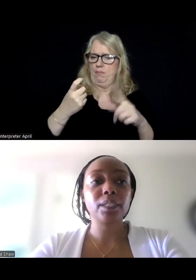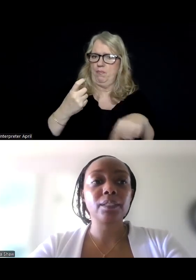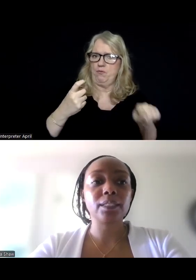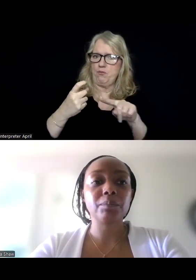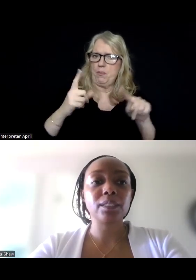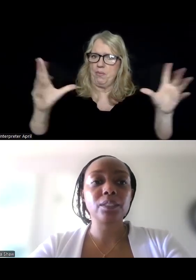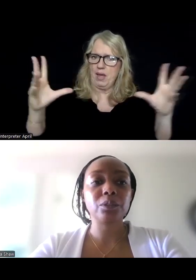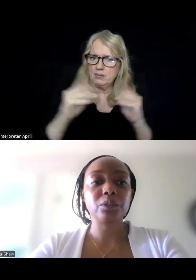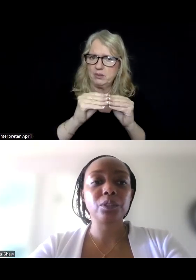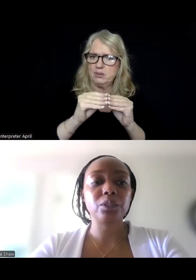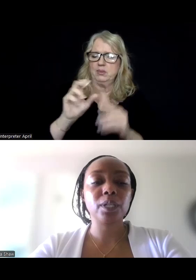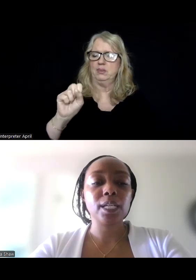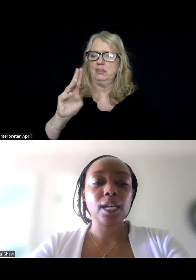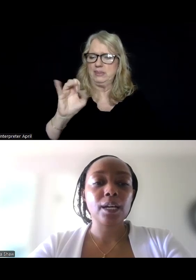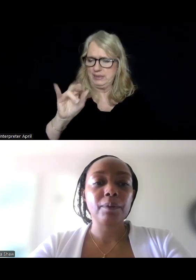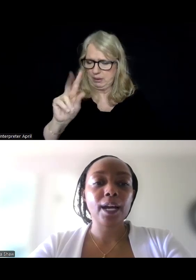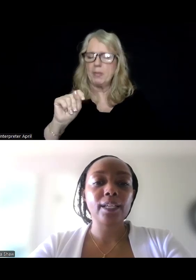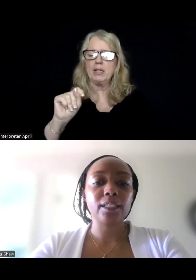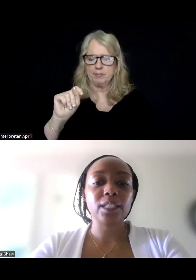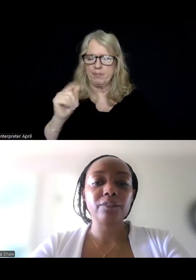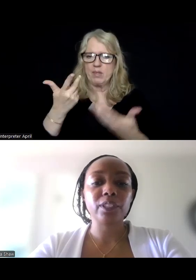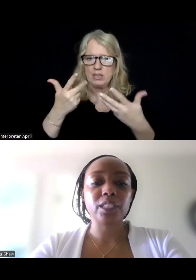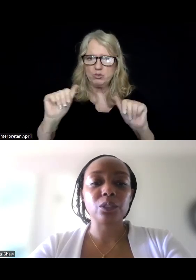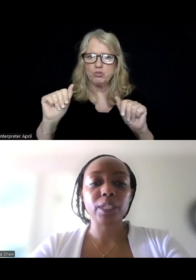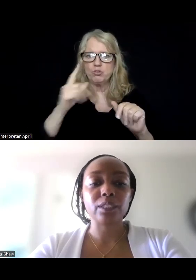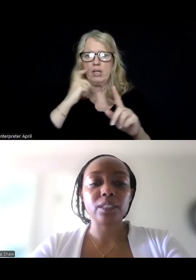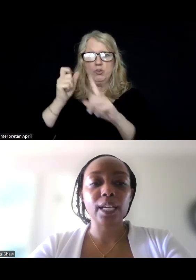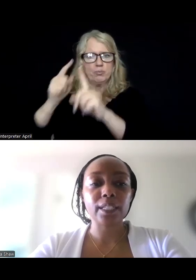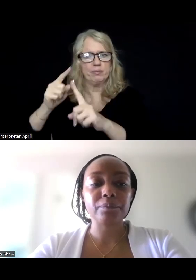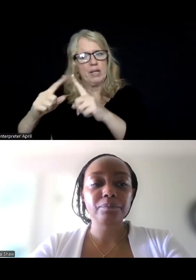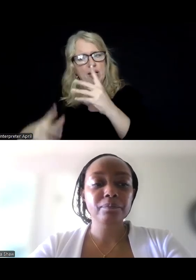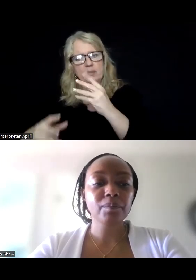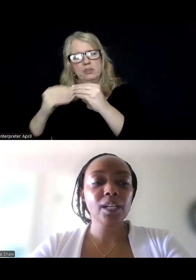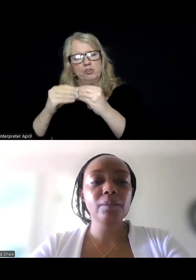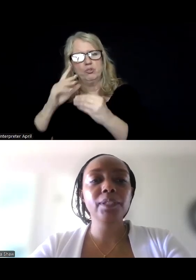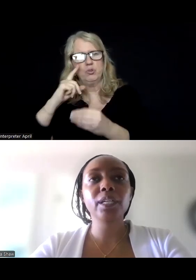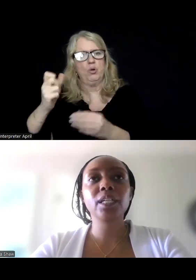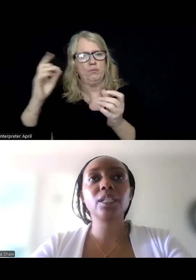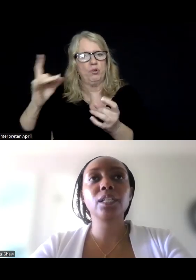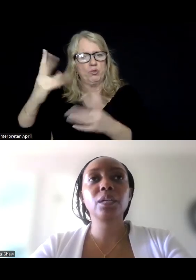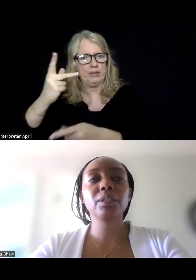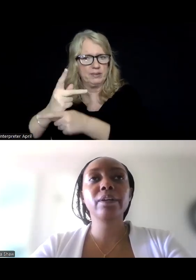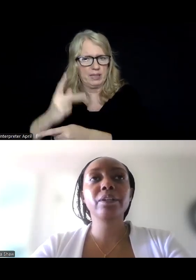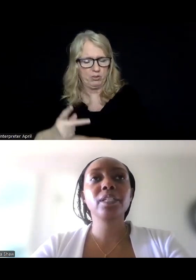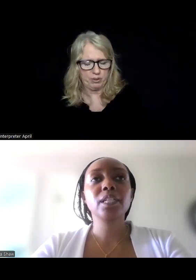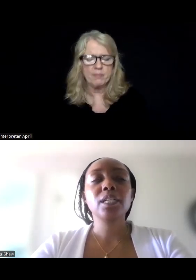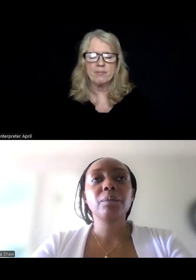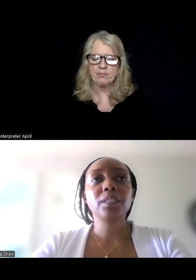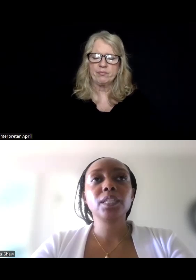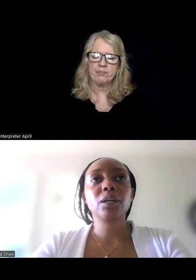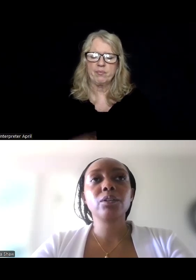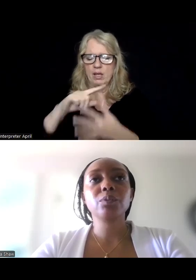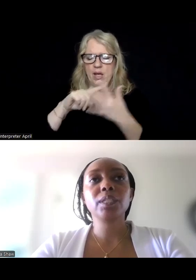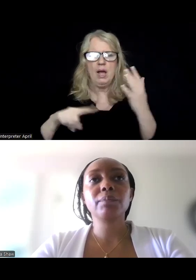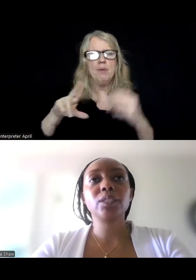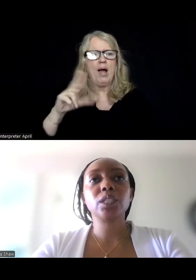symposium and that summit to highlight the need for additional crisis care. There are a couple of other updates